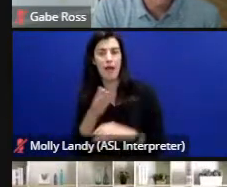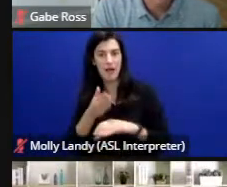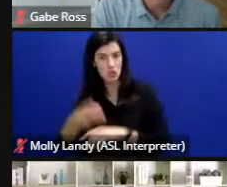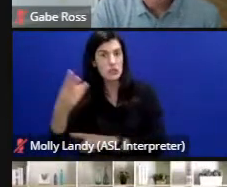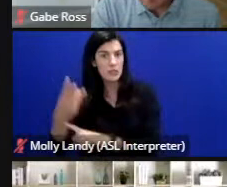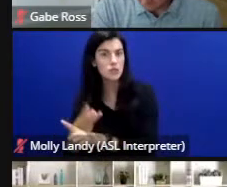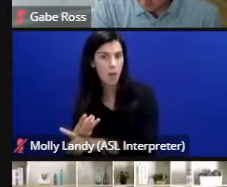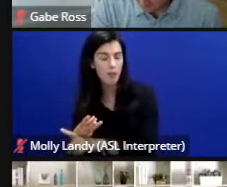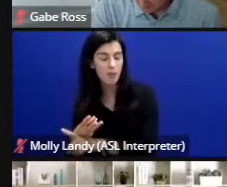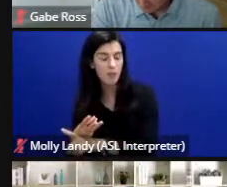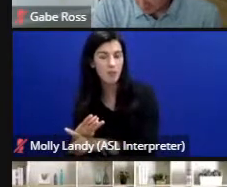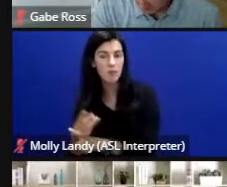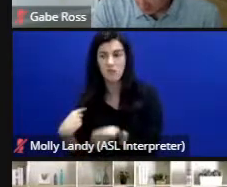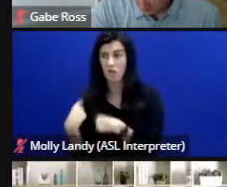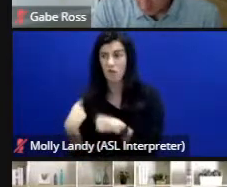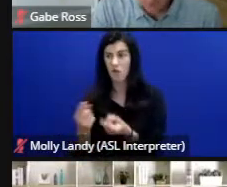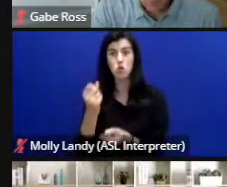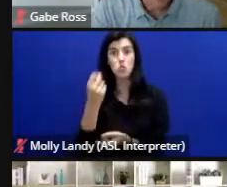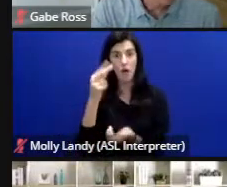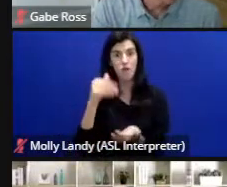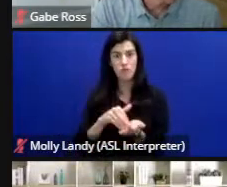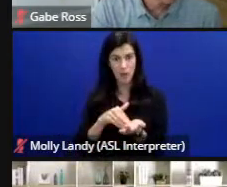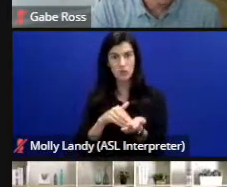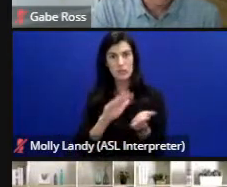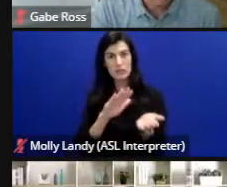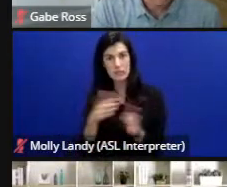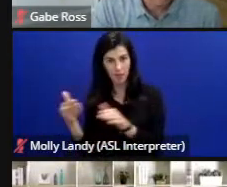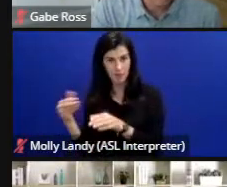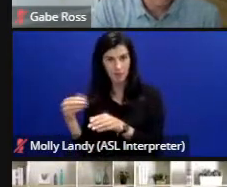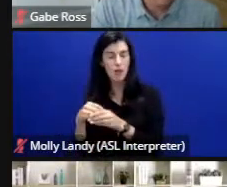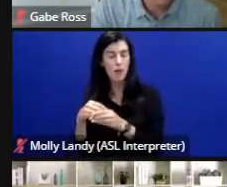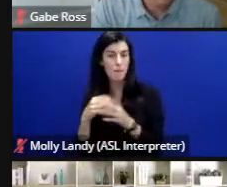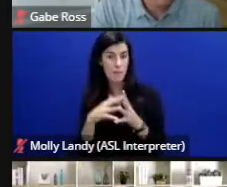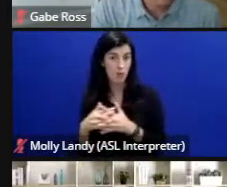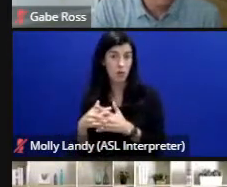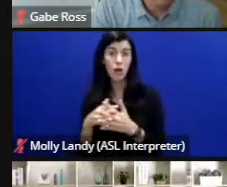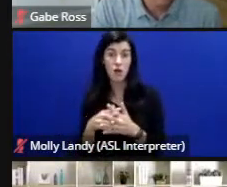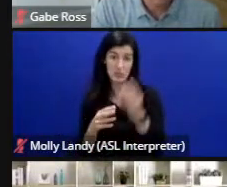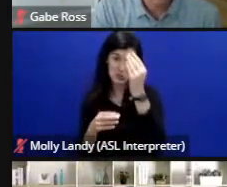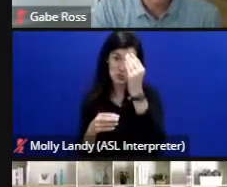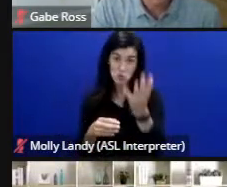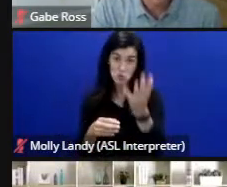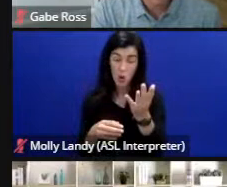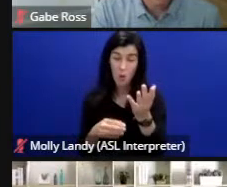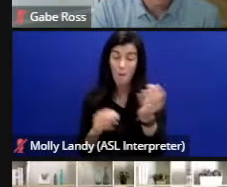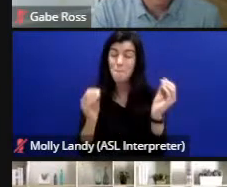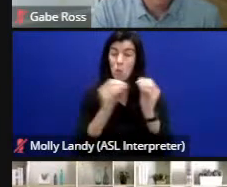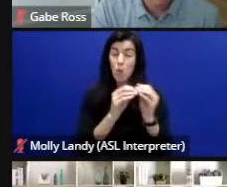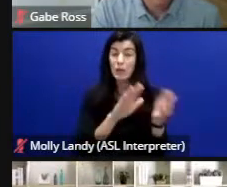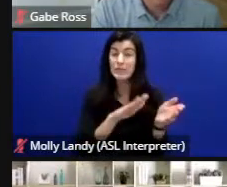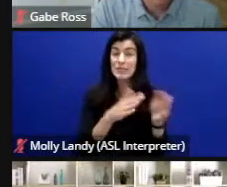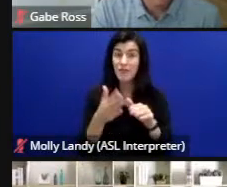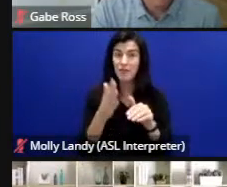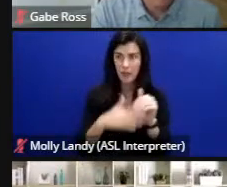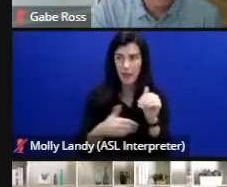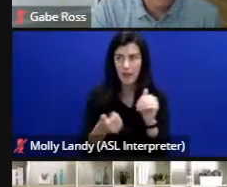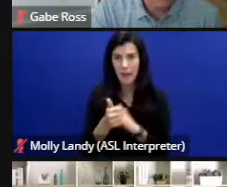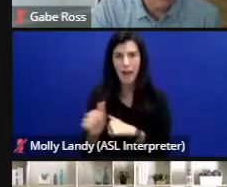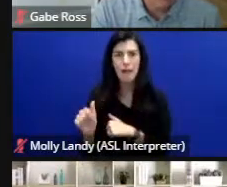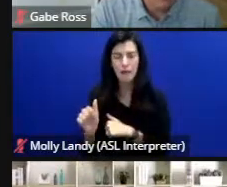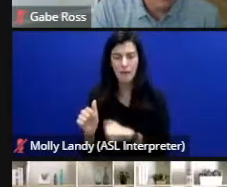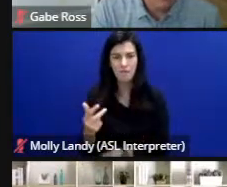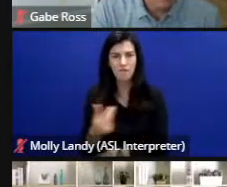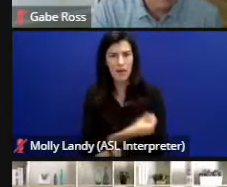we've had 12,000 deaths in America. Just so you know, that is more deaths than any vaccine